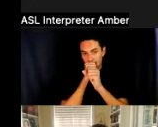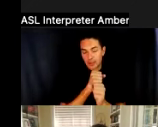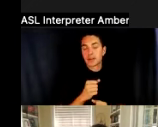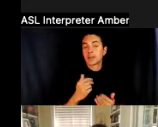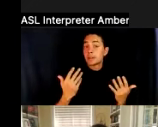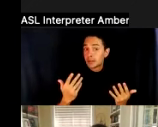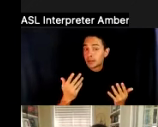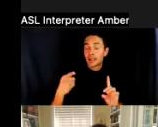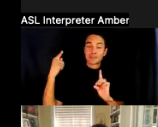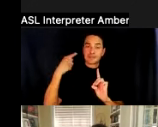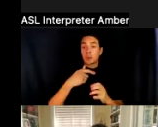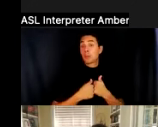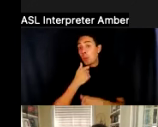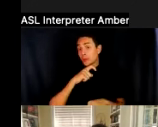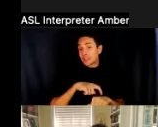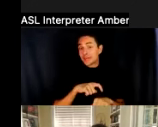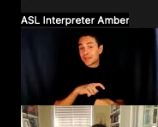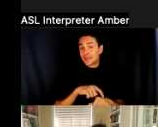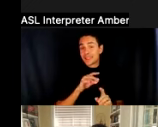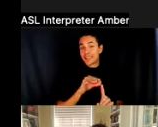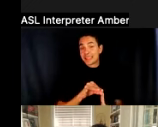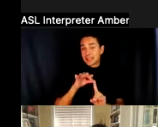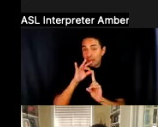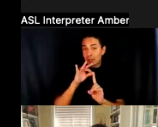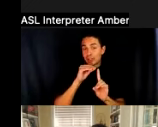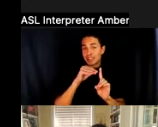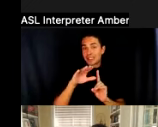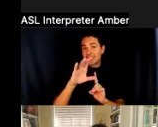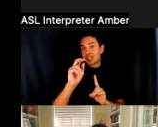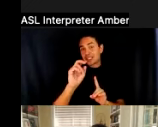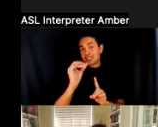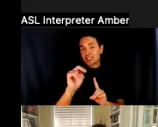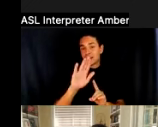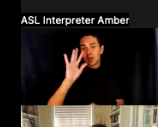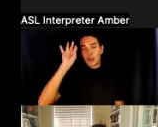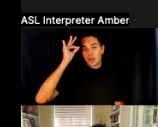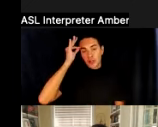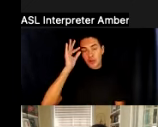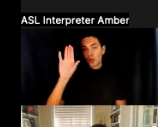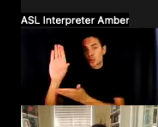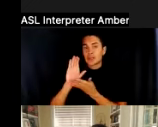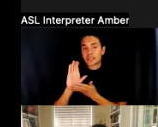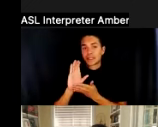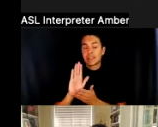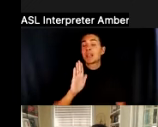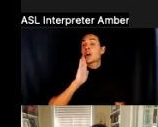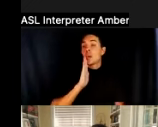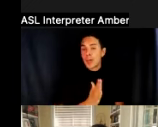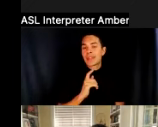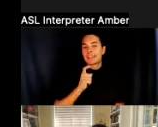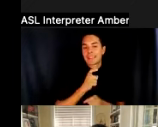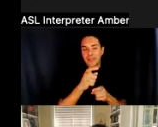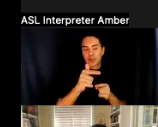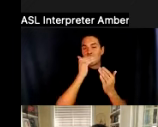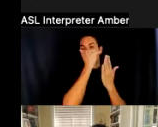is most of the time in your special conditions of your federal grants. And it will give you a layout